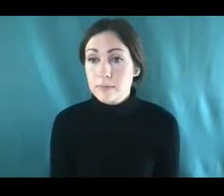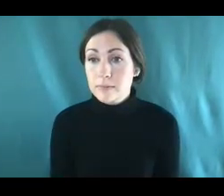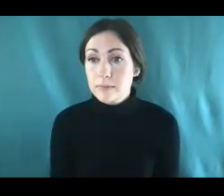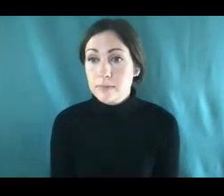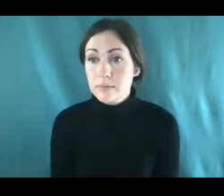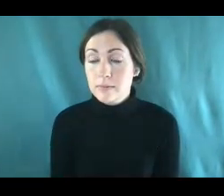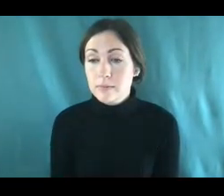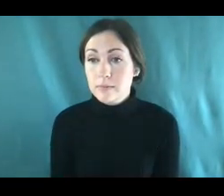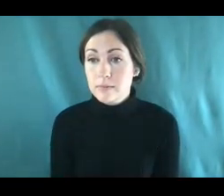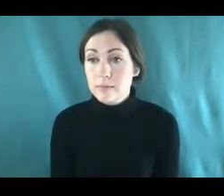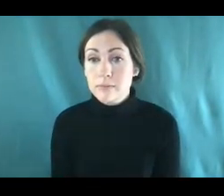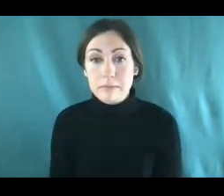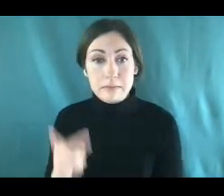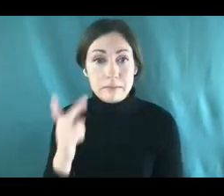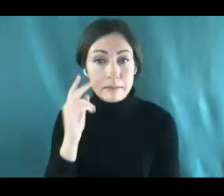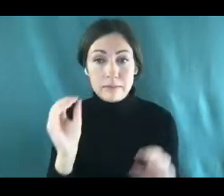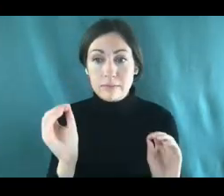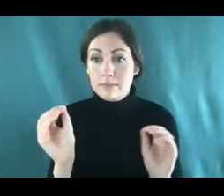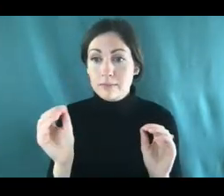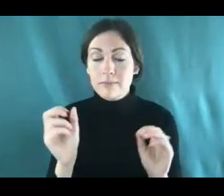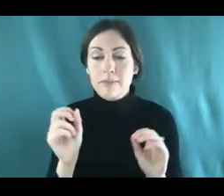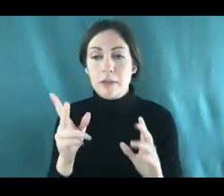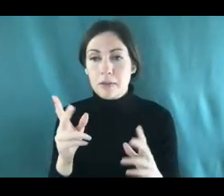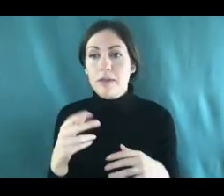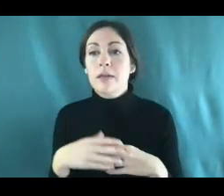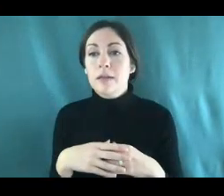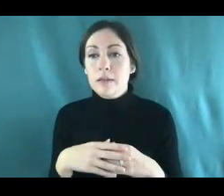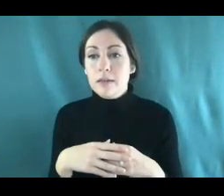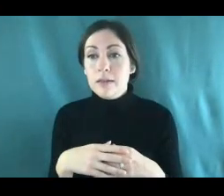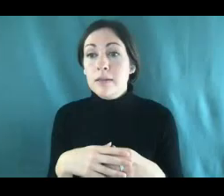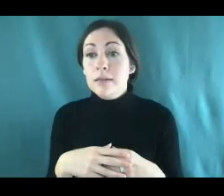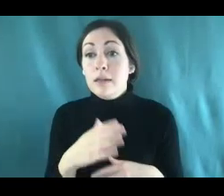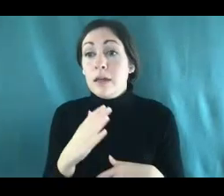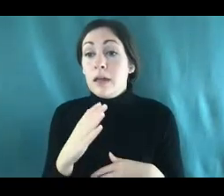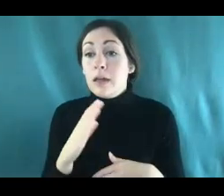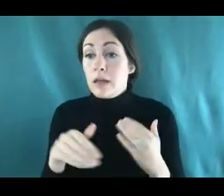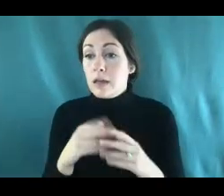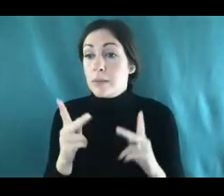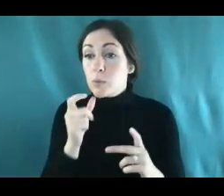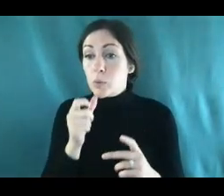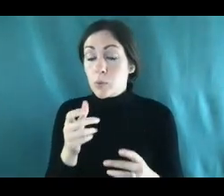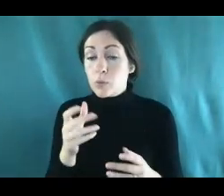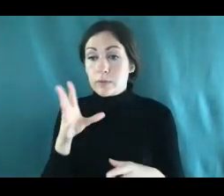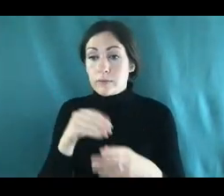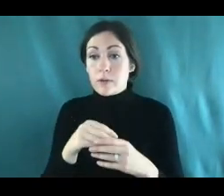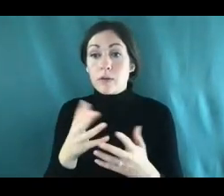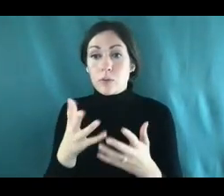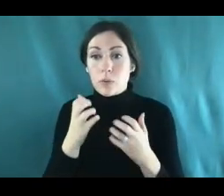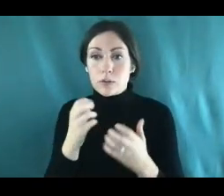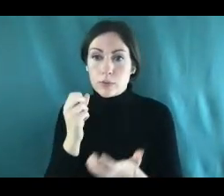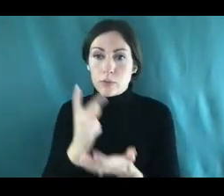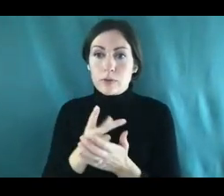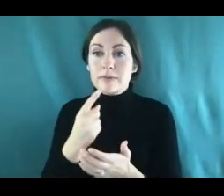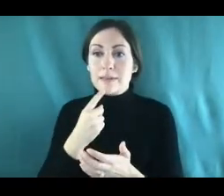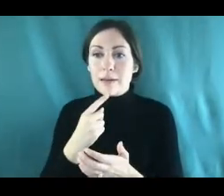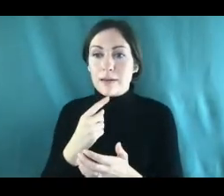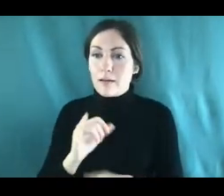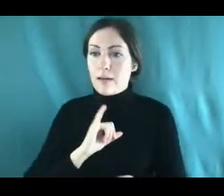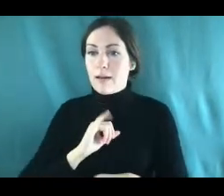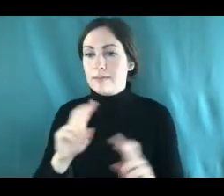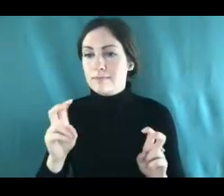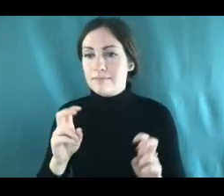Hearing or seeing none. All right, with that said, please all in favor, please say aye. Aye.